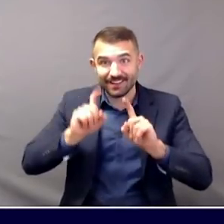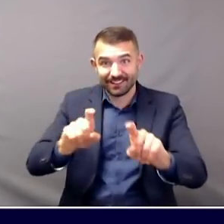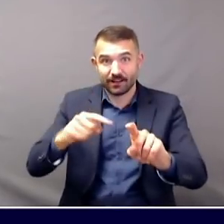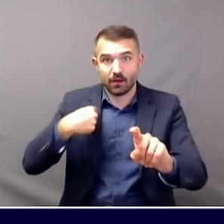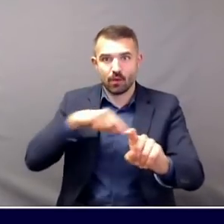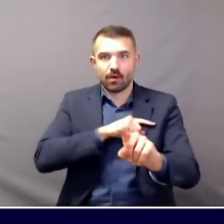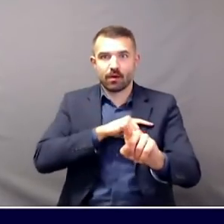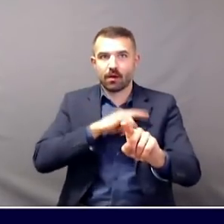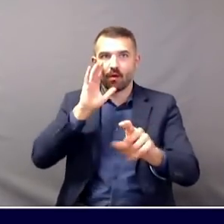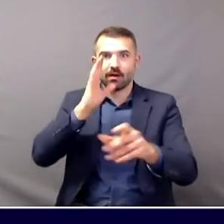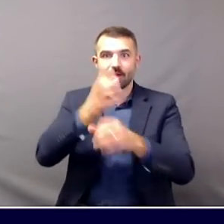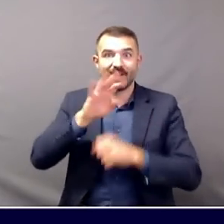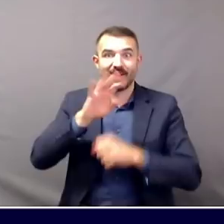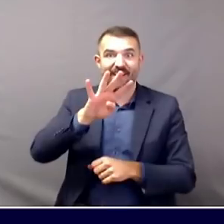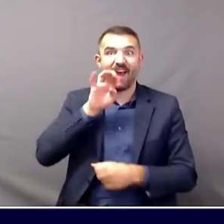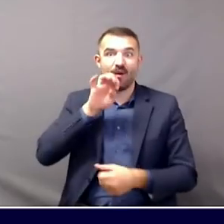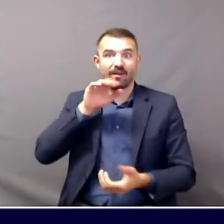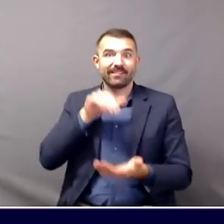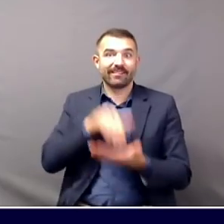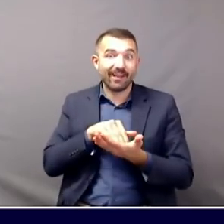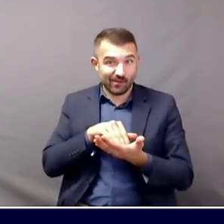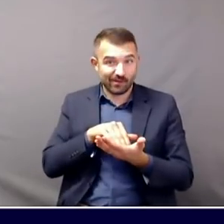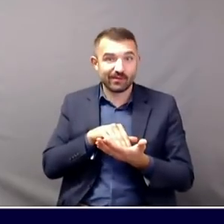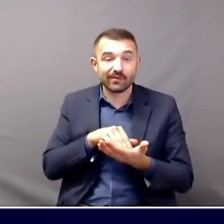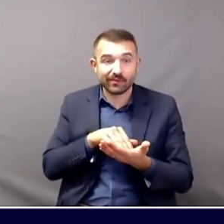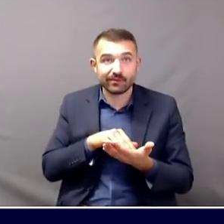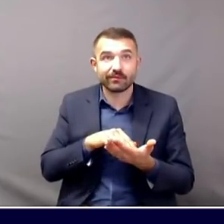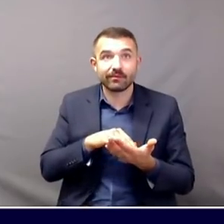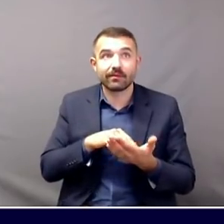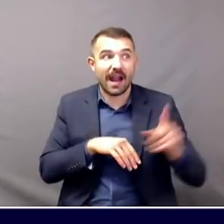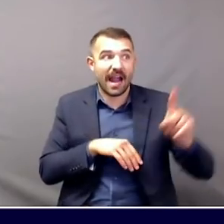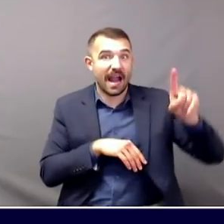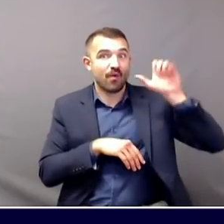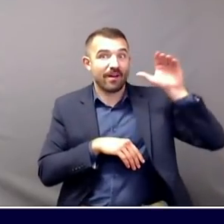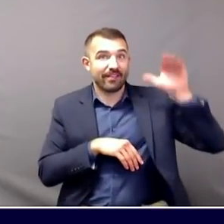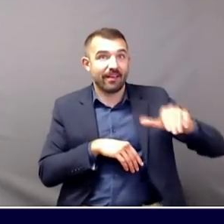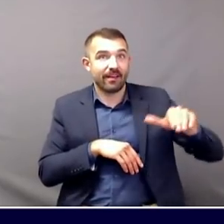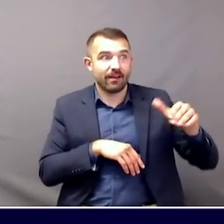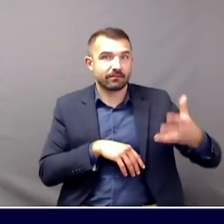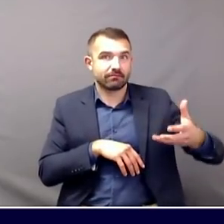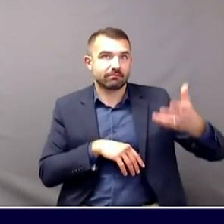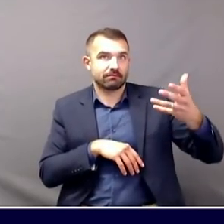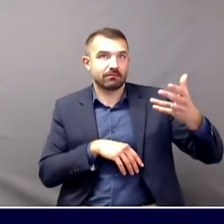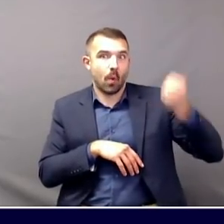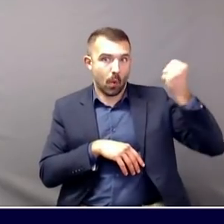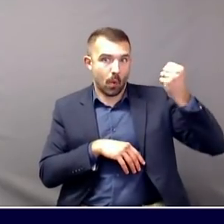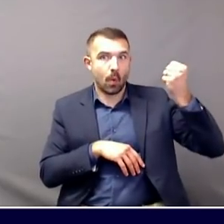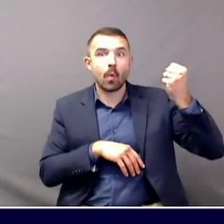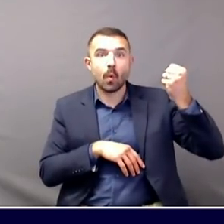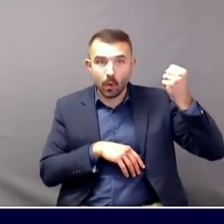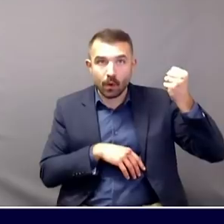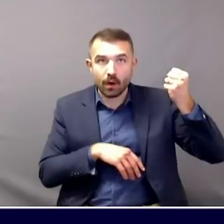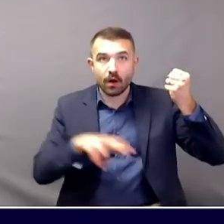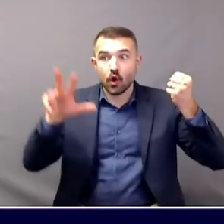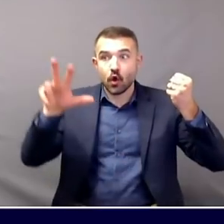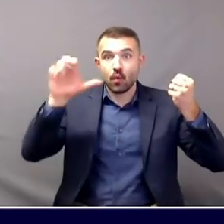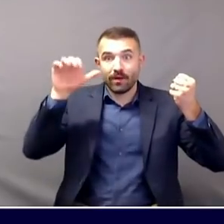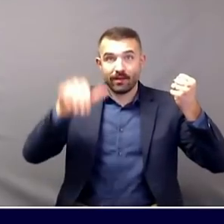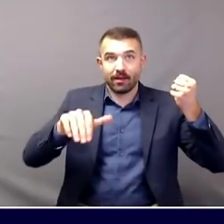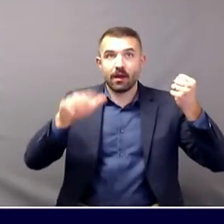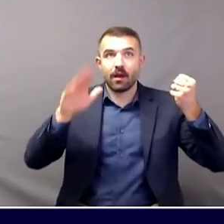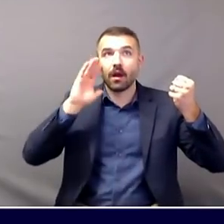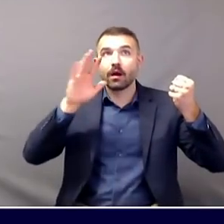tests through an application process. It will prioritize facilities that serve high-risk populations, high-risk